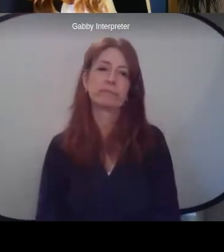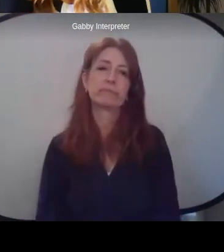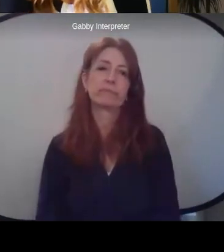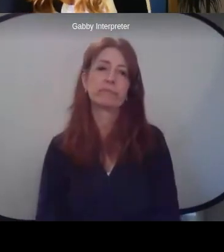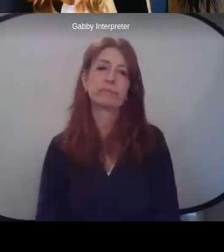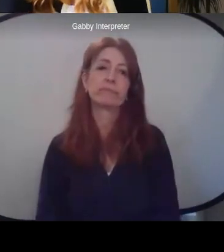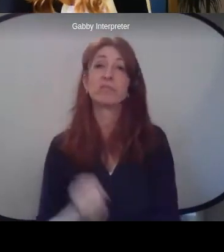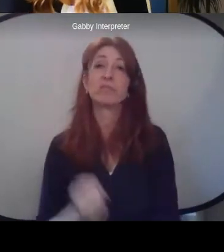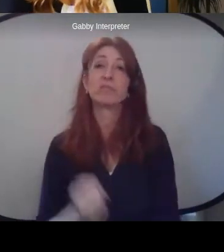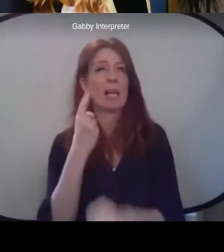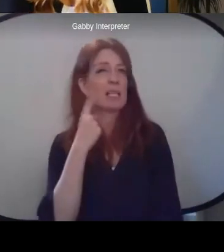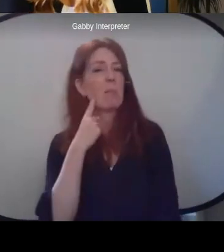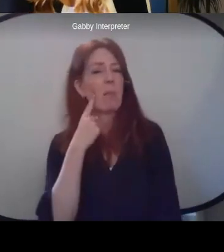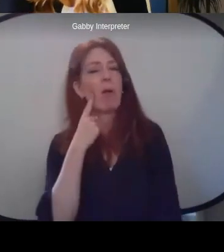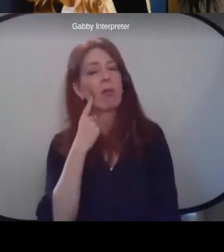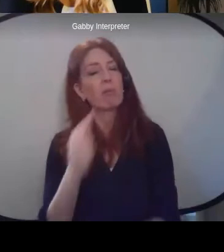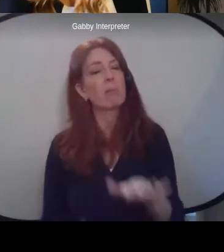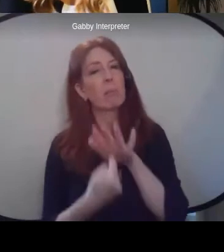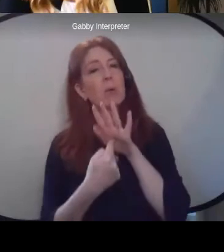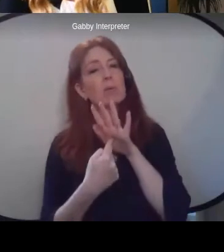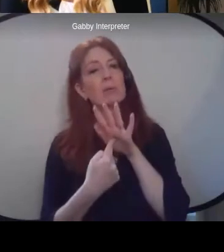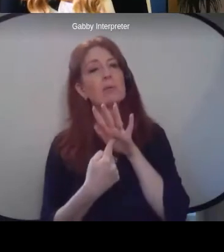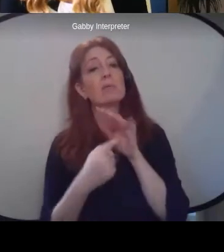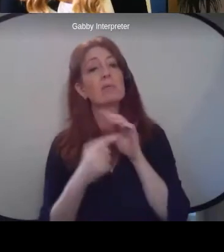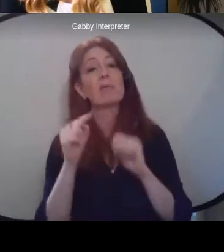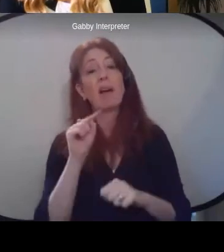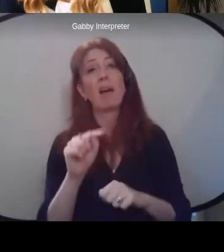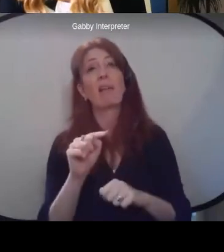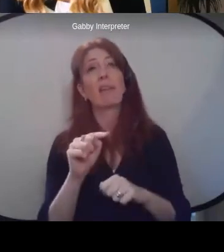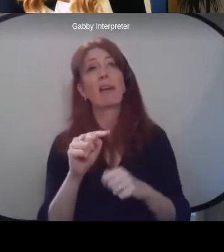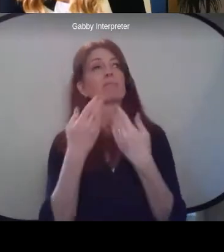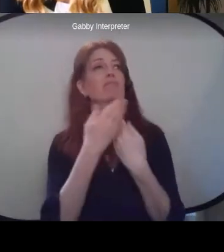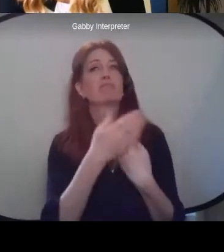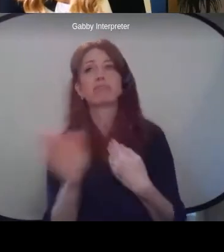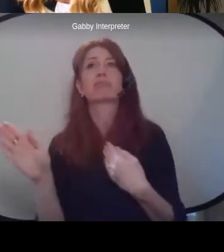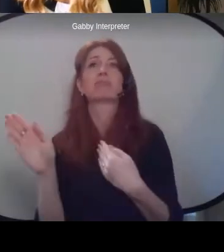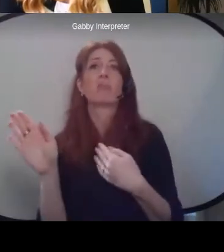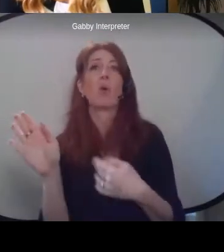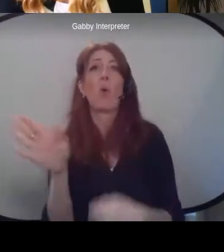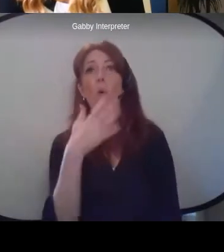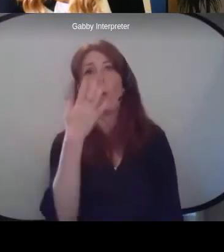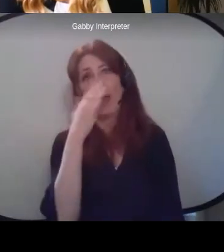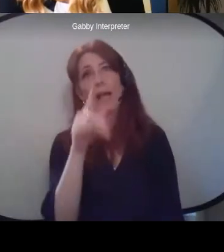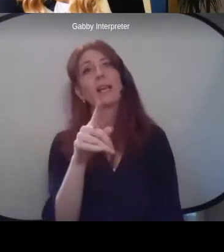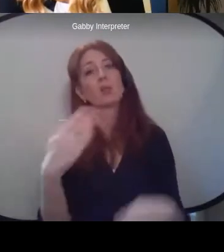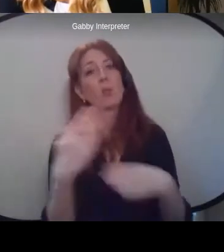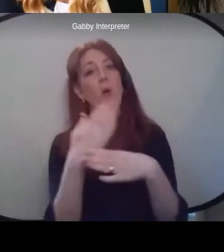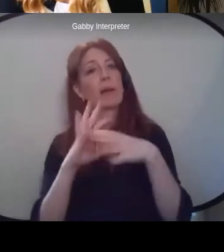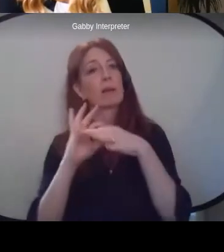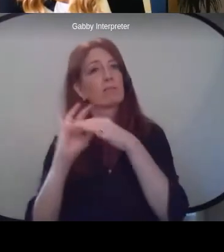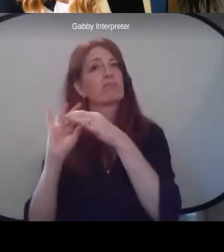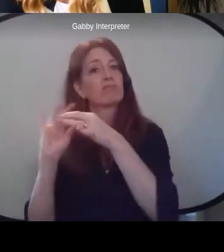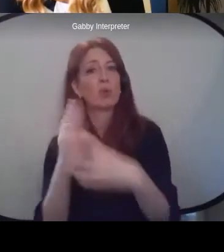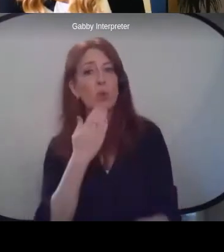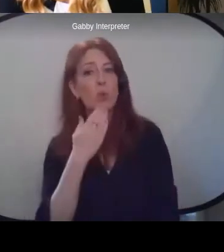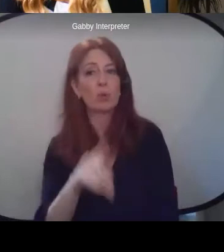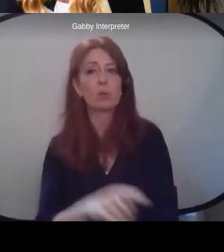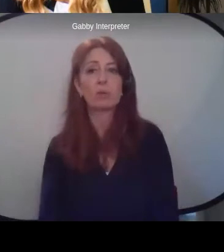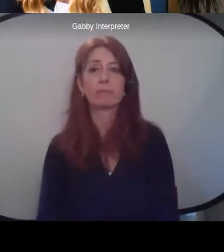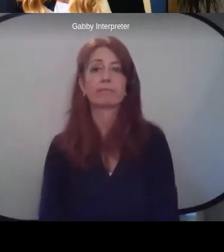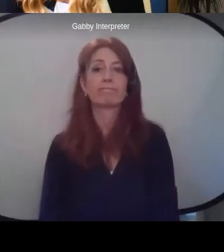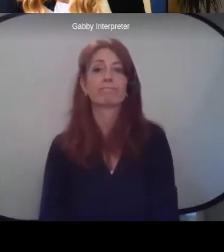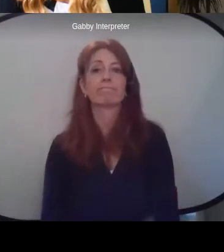simple as possible, and that will cover across the whole of all of the ages that are working on it as well. Thank you. I'm just going to move